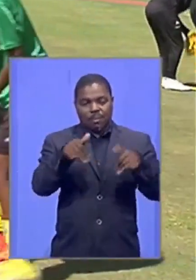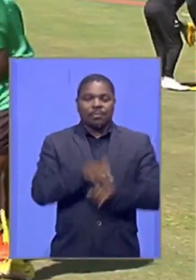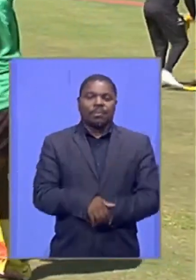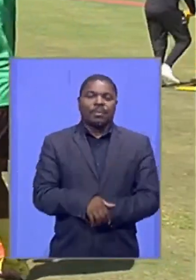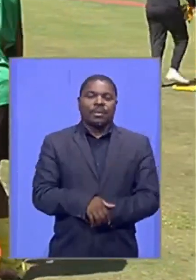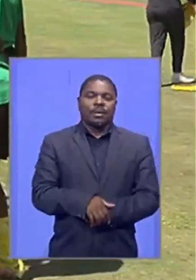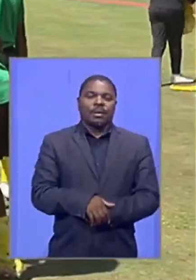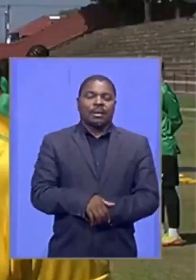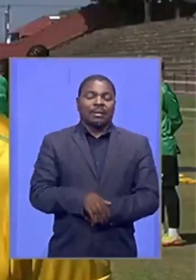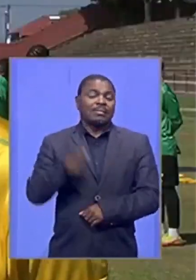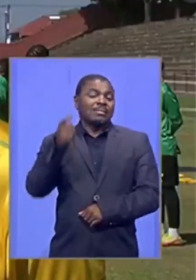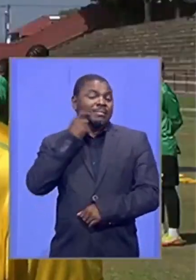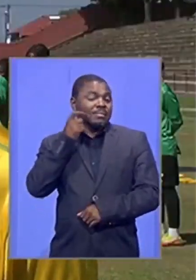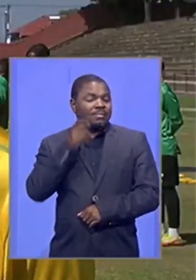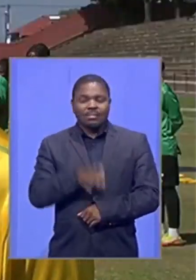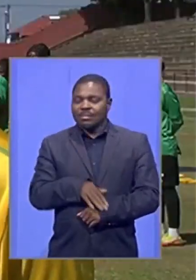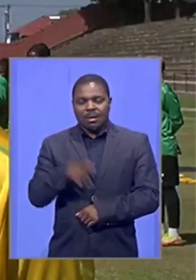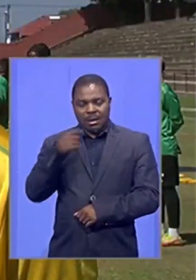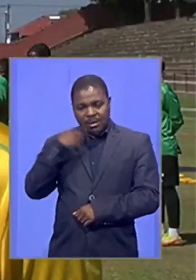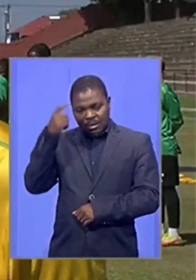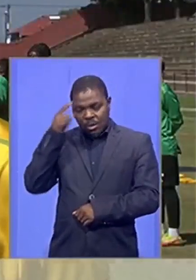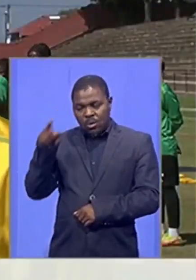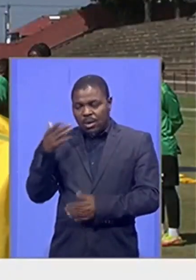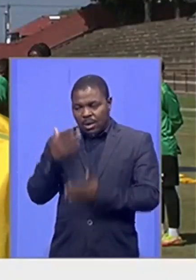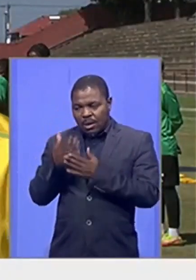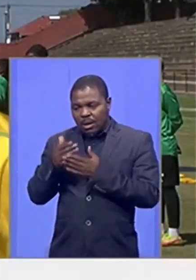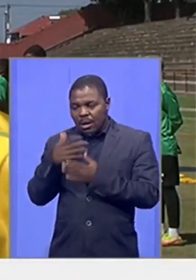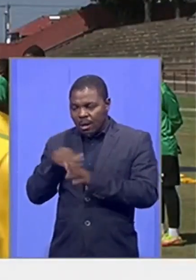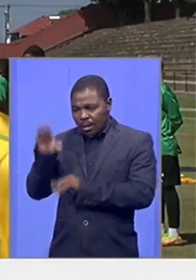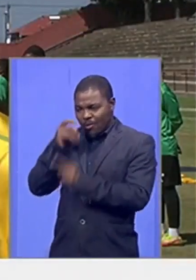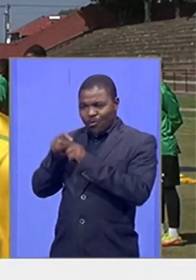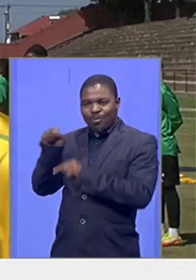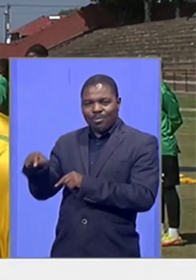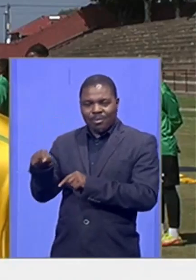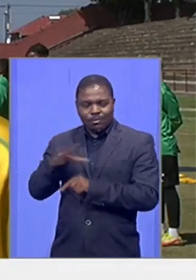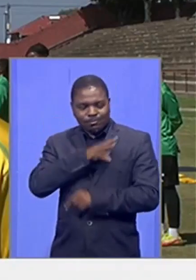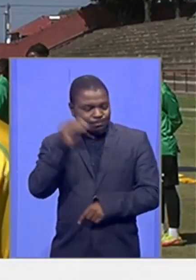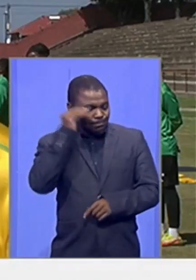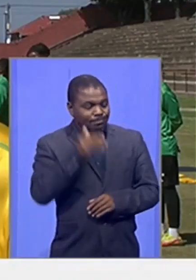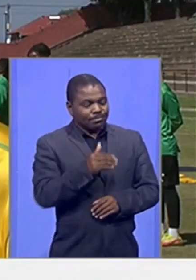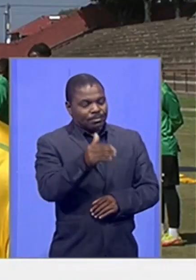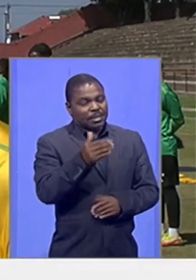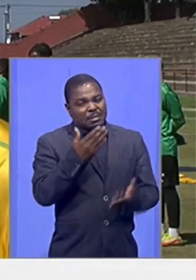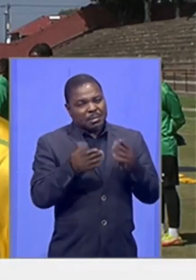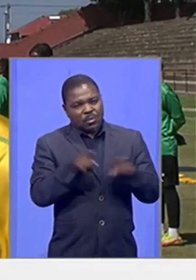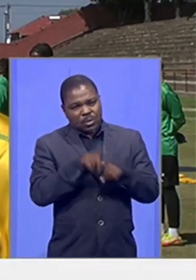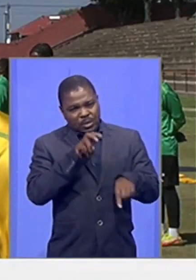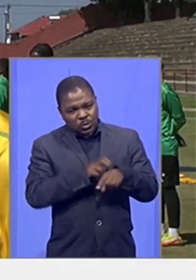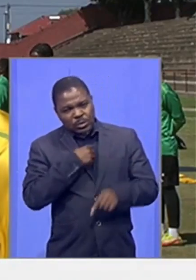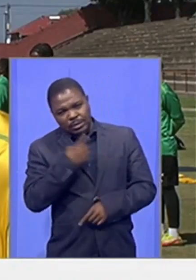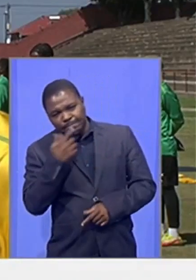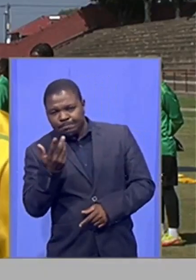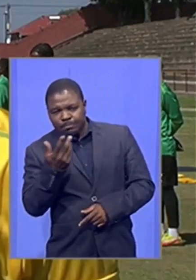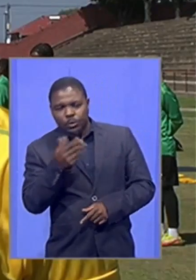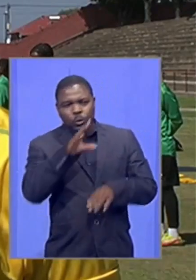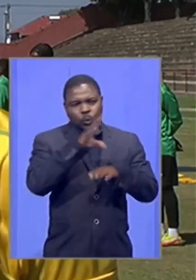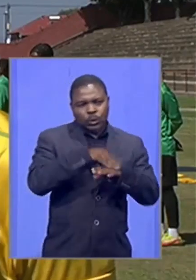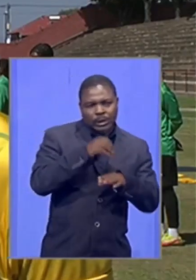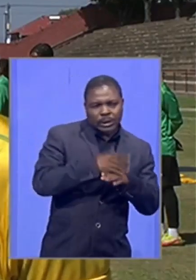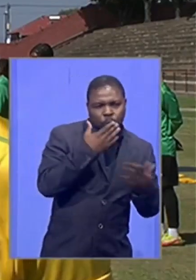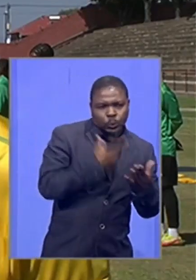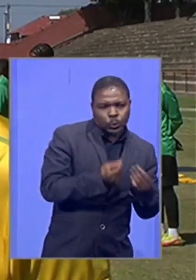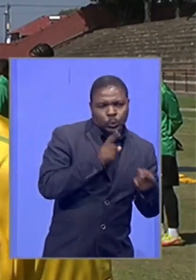to be easy, but they'll give us something that we can take back and say, okay, maybe this is what Sweden might be doing.